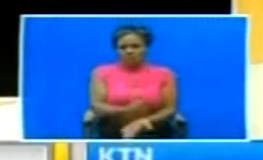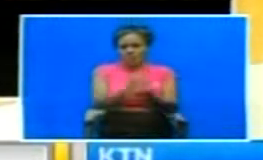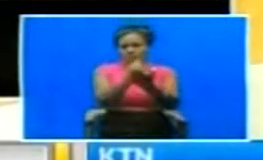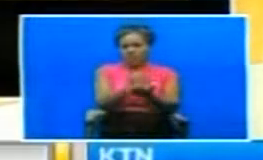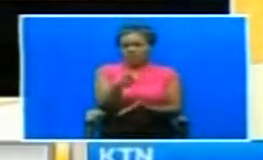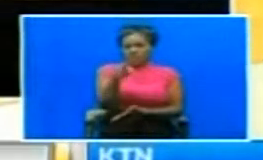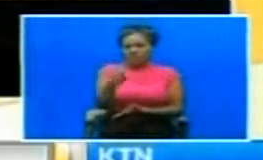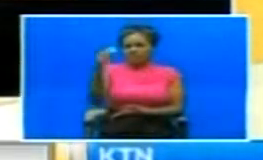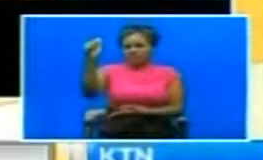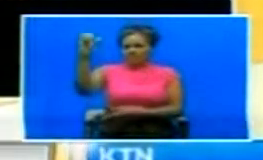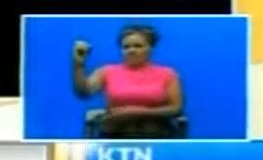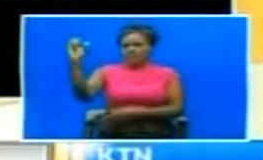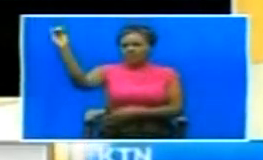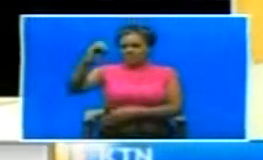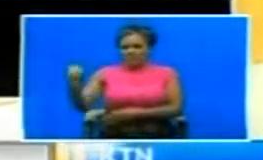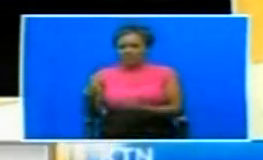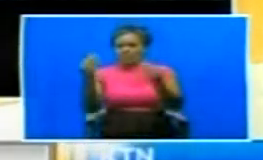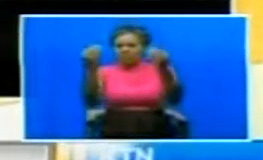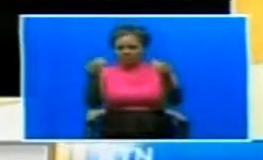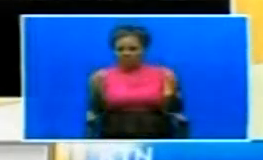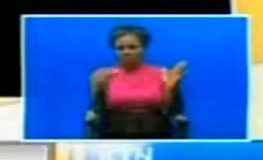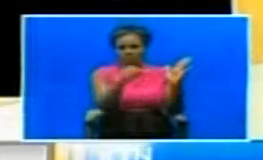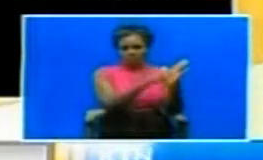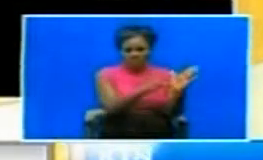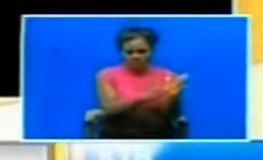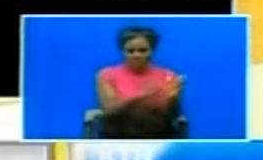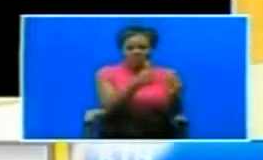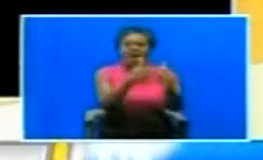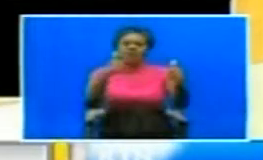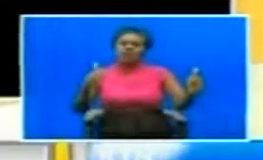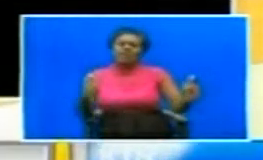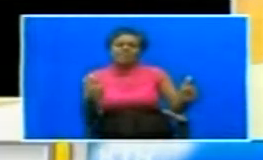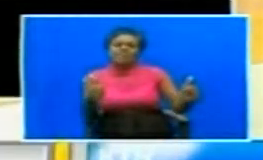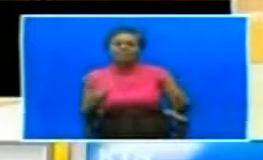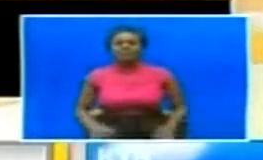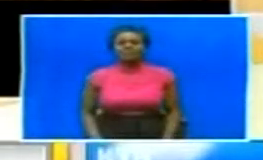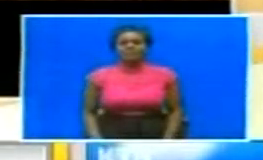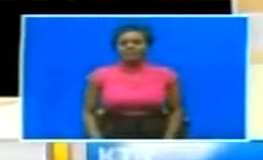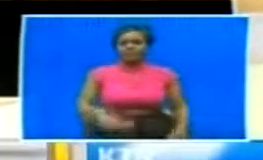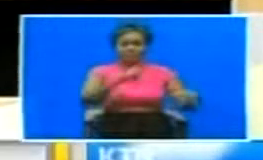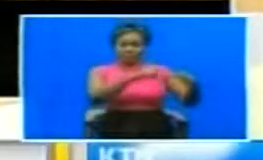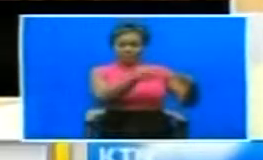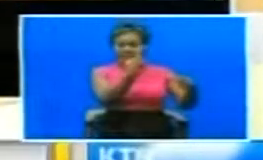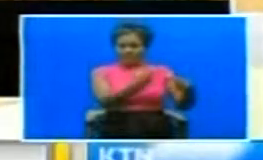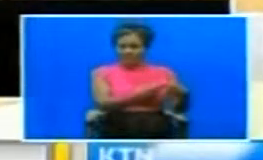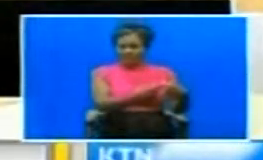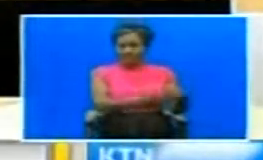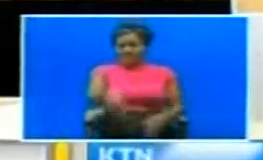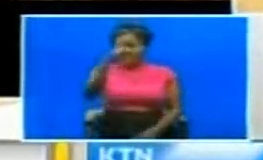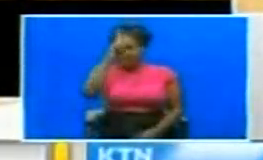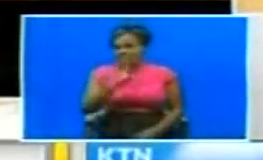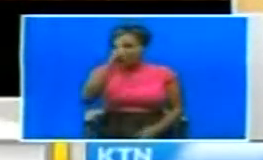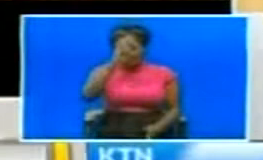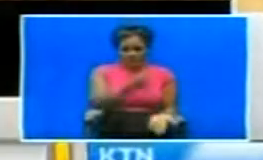is 50% of the solution of the problems. You okay. Avoid them. Then, of course, for the acute